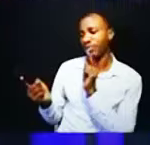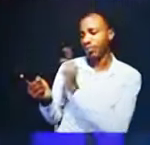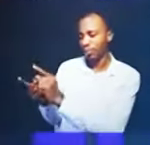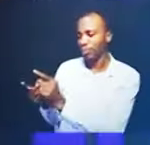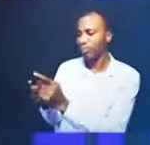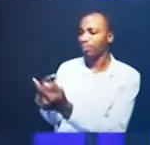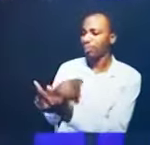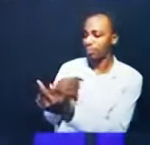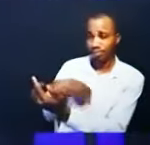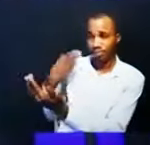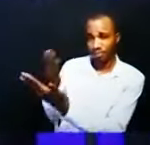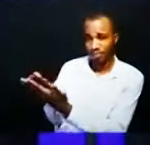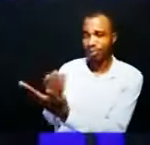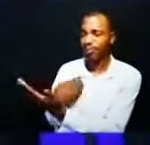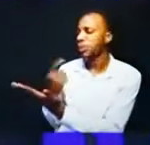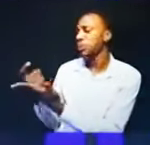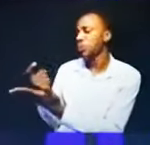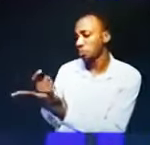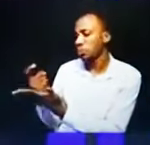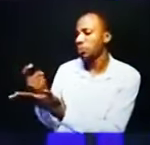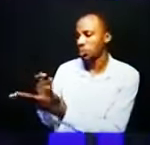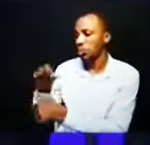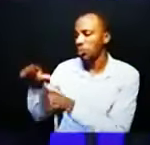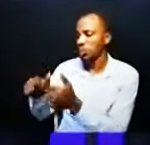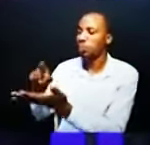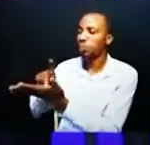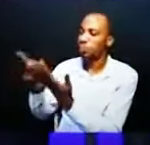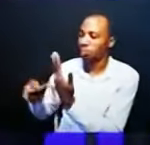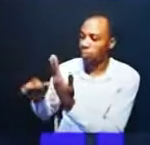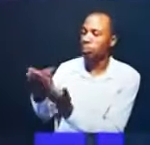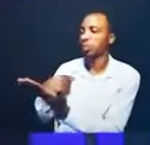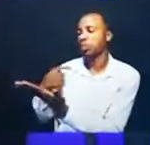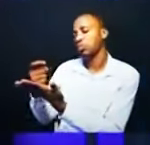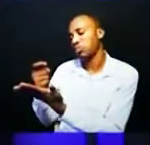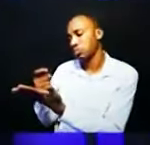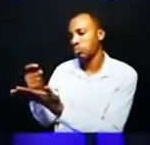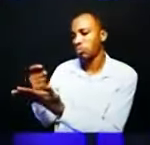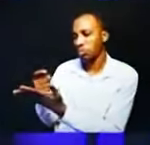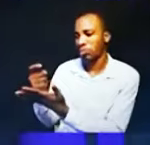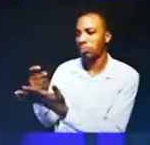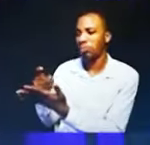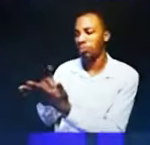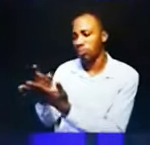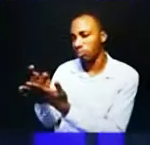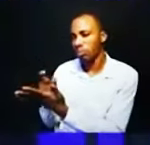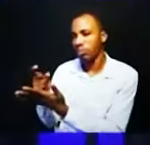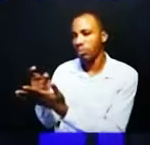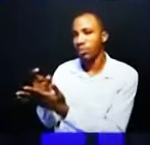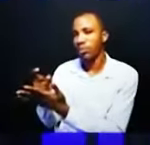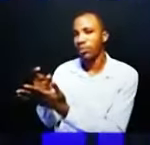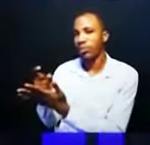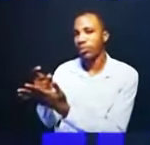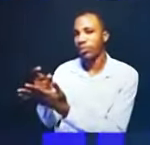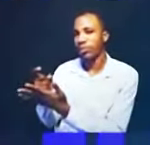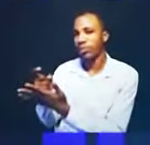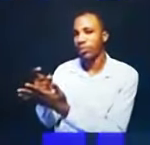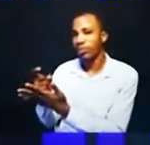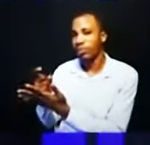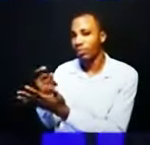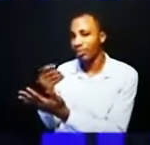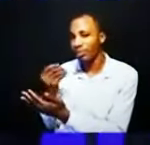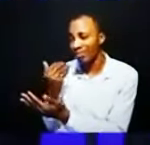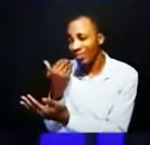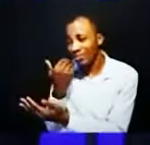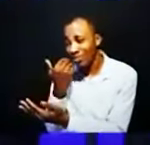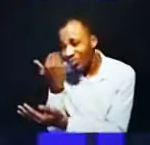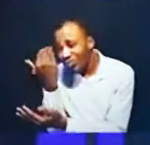the program. Do one no na ye di san hie mu no. No sooner had I left his shop than